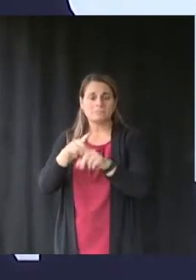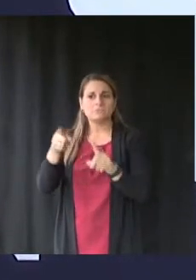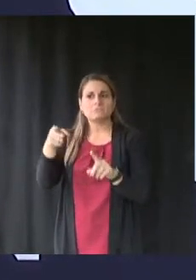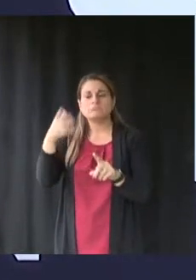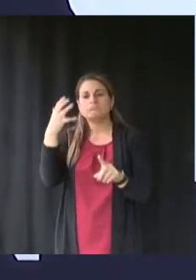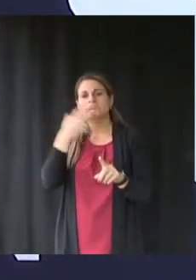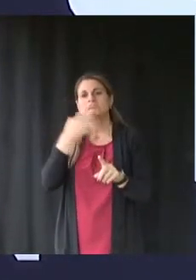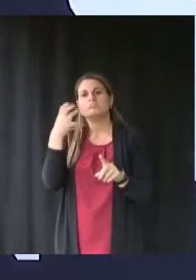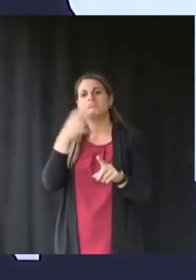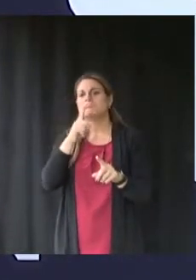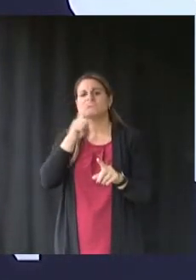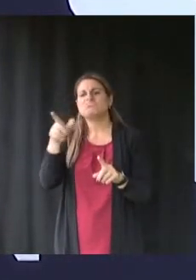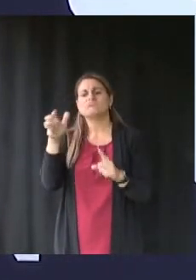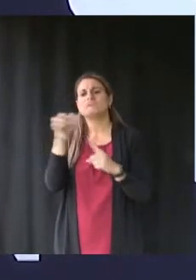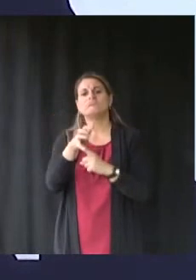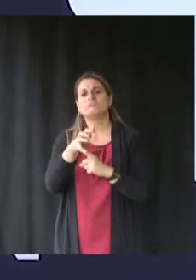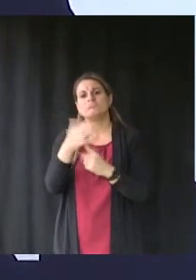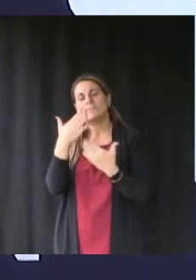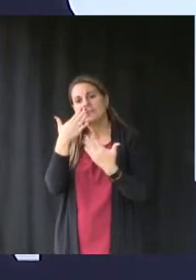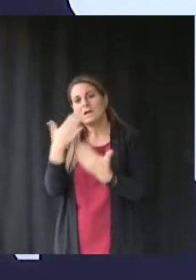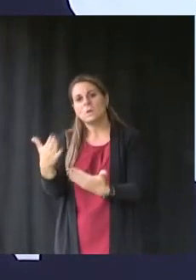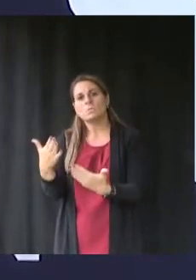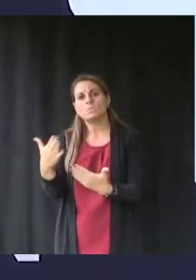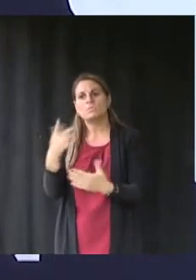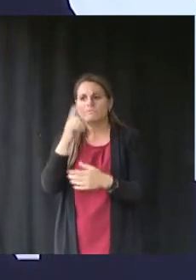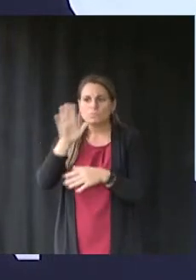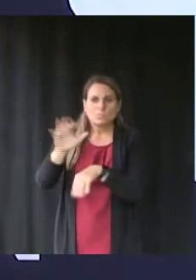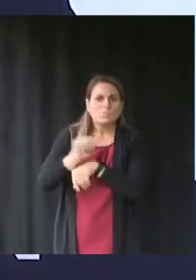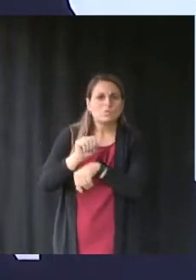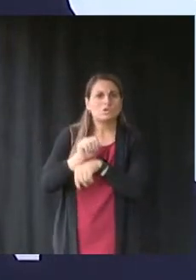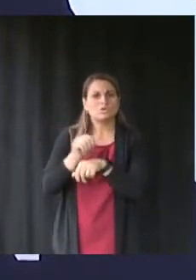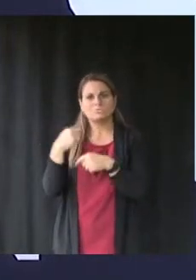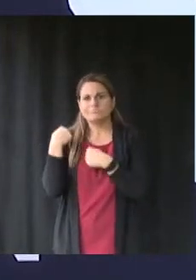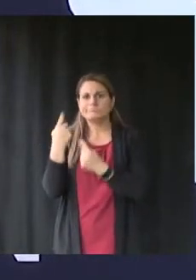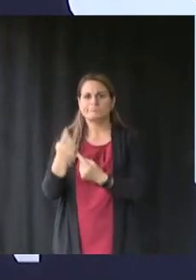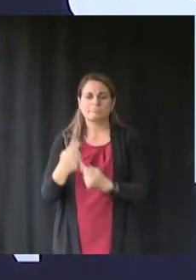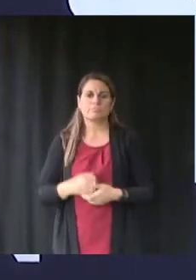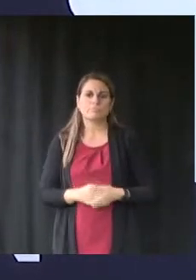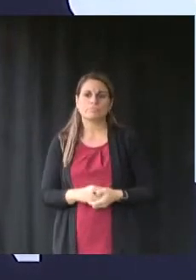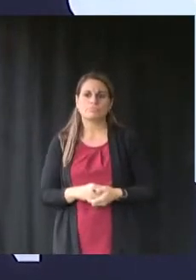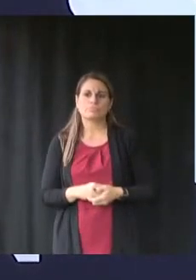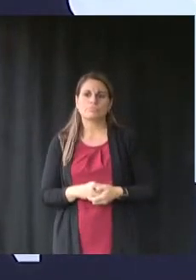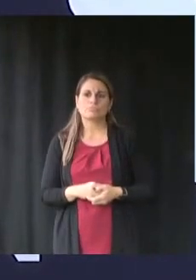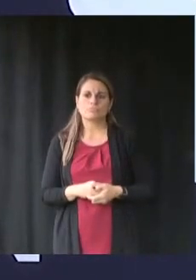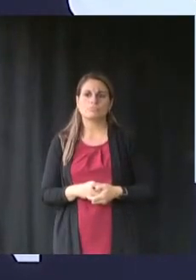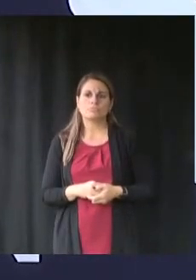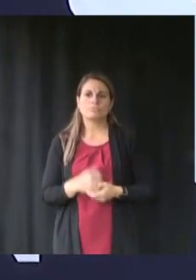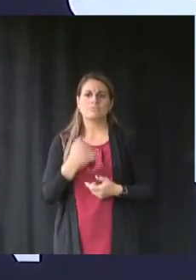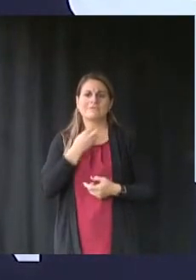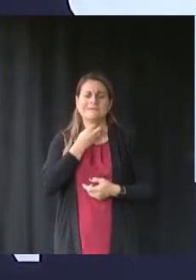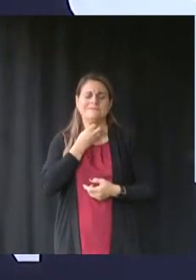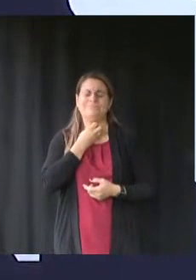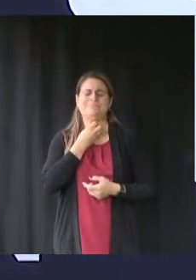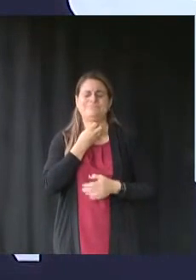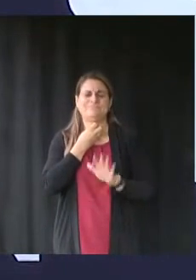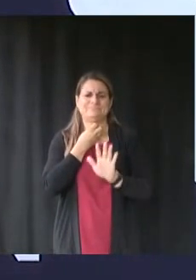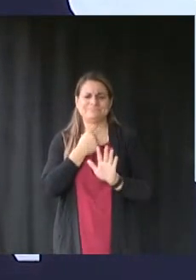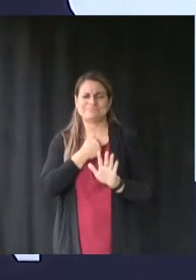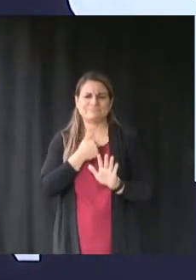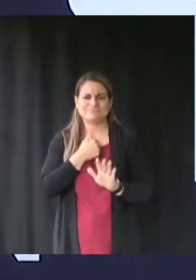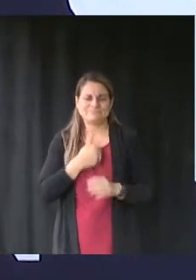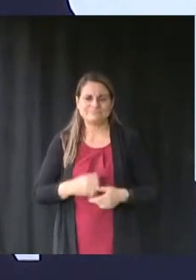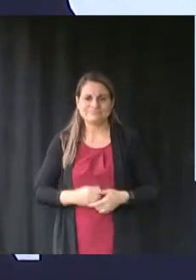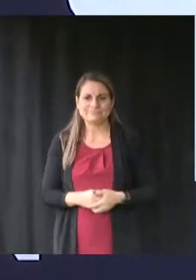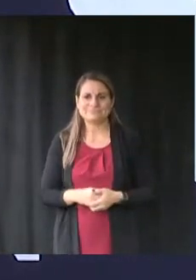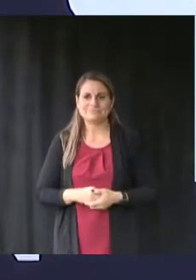done as well. So Erin, thank you for everything you've done to pull this all together for us. Well, let me just, in my sort of